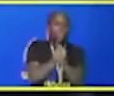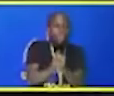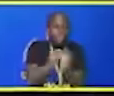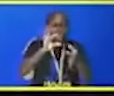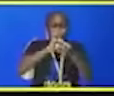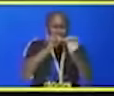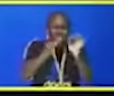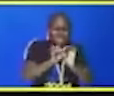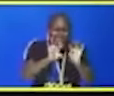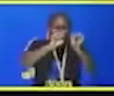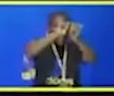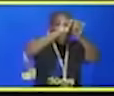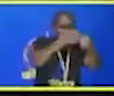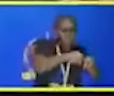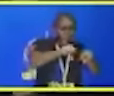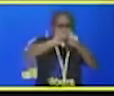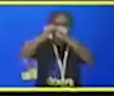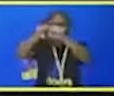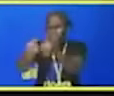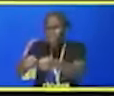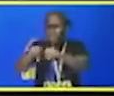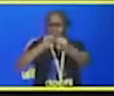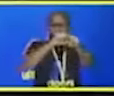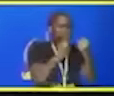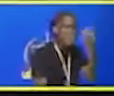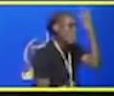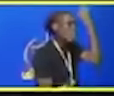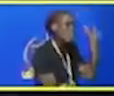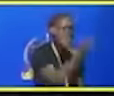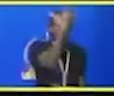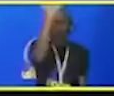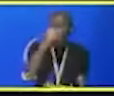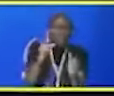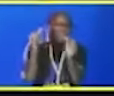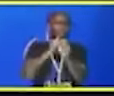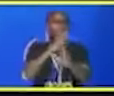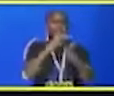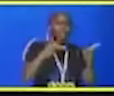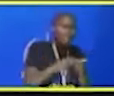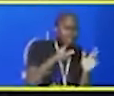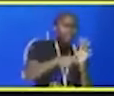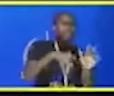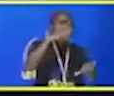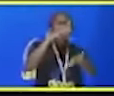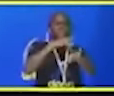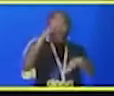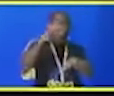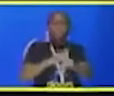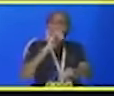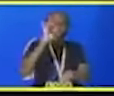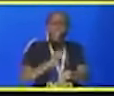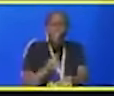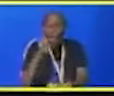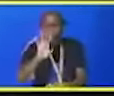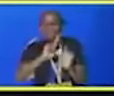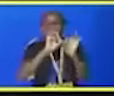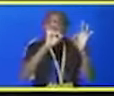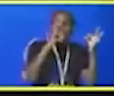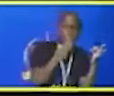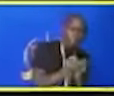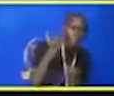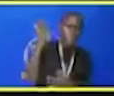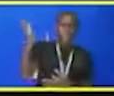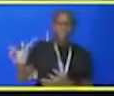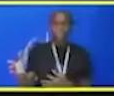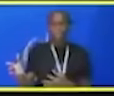all of a sudden altars are burnt on fire, and the glory of that family is revealed. Is it not in your Bible? The Bible